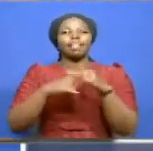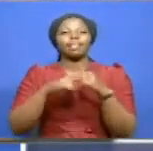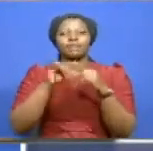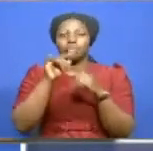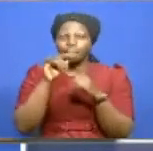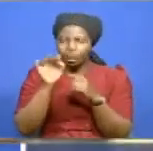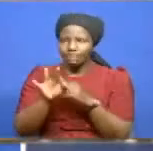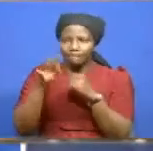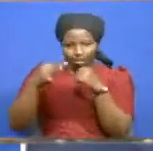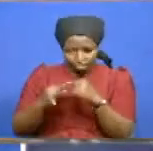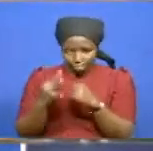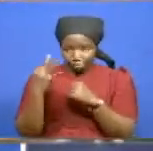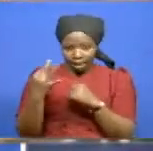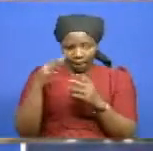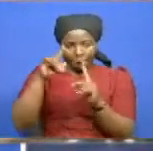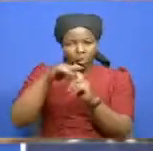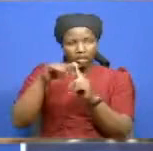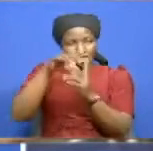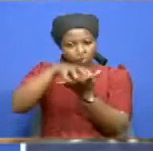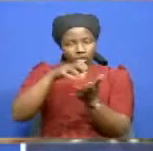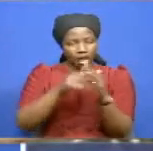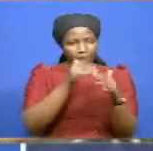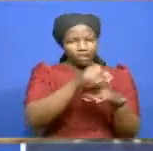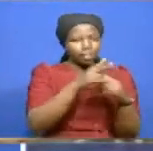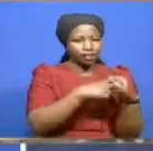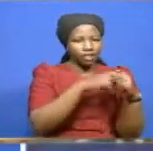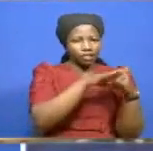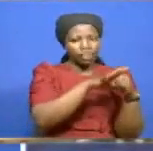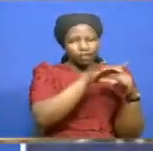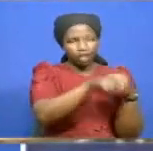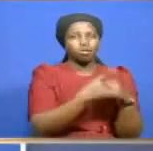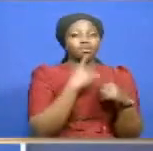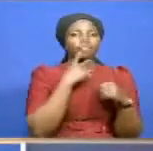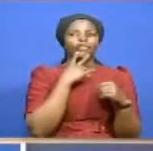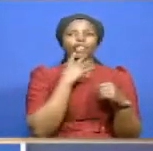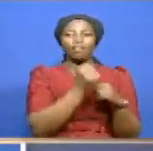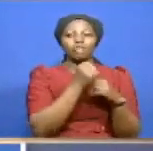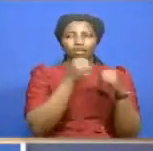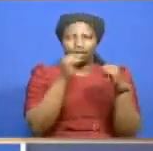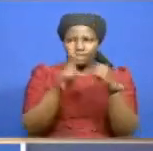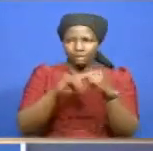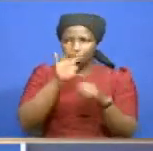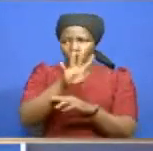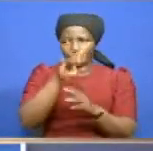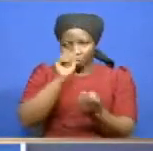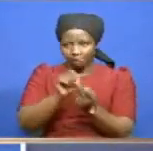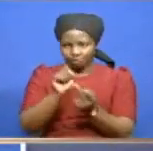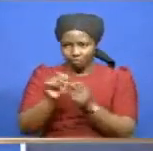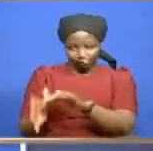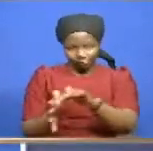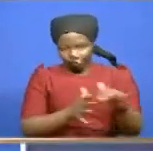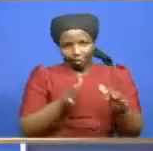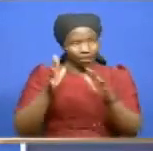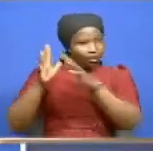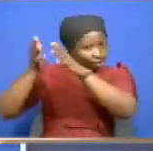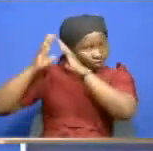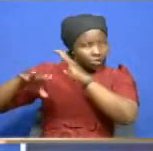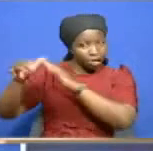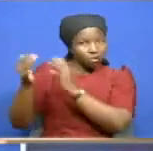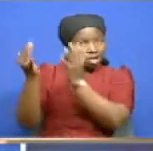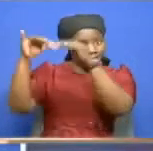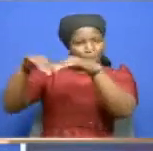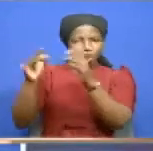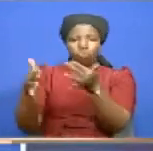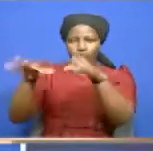positive cases out of 75,564 tests. At the same time, Kilifi County Assembly has been closed for